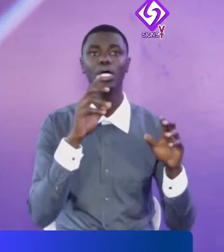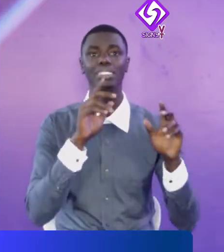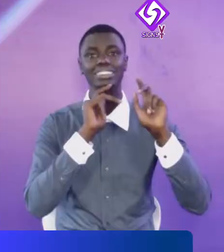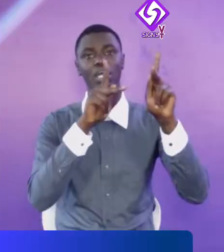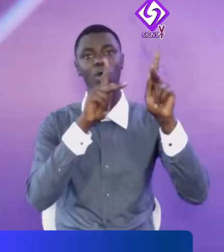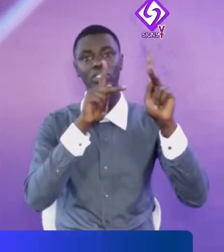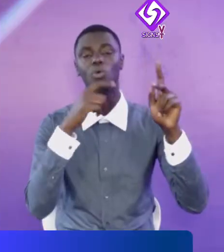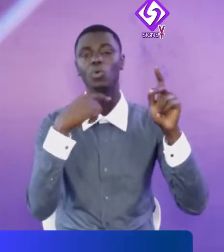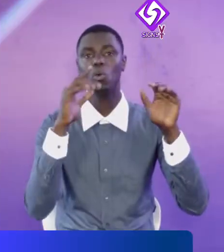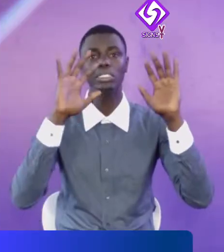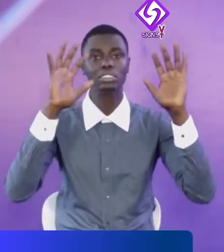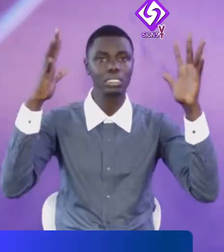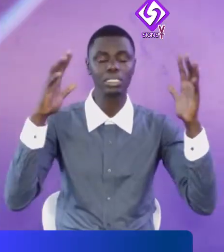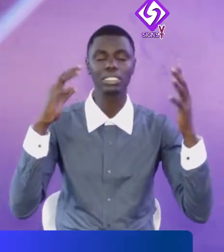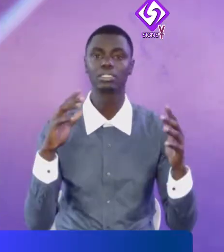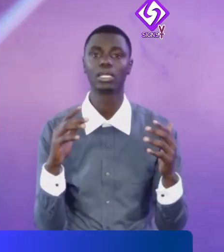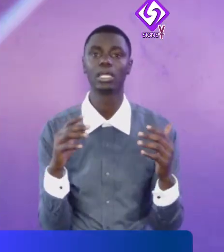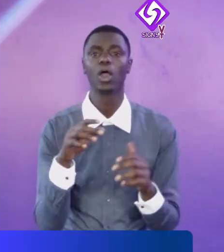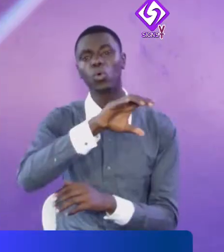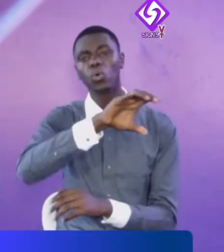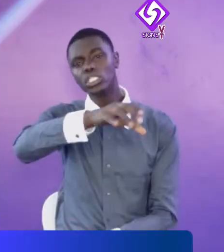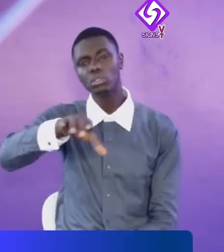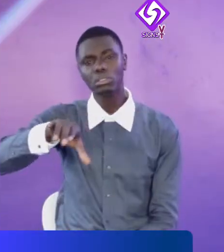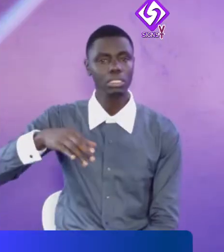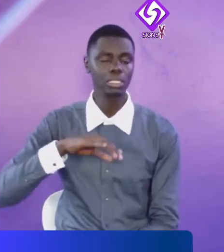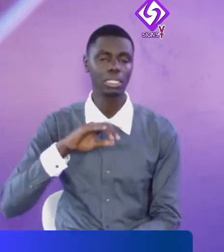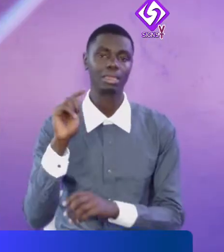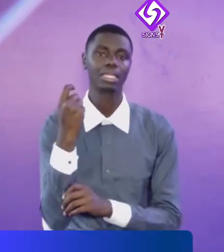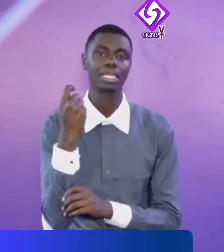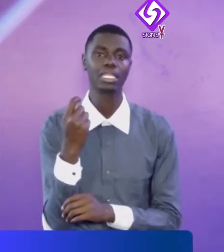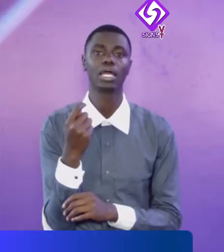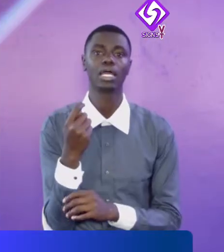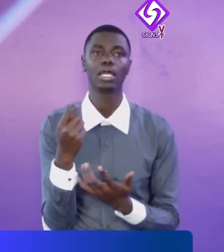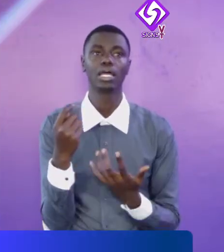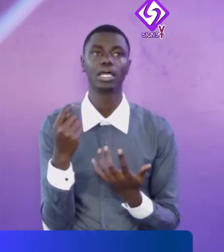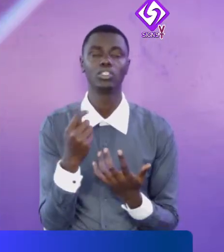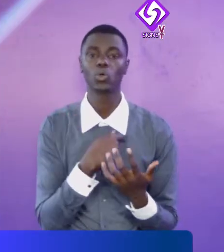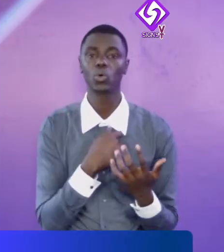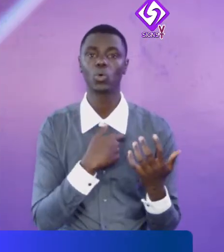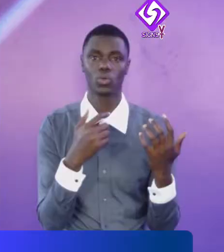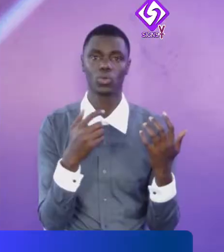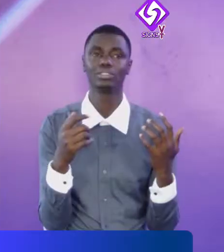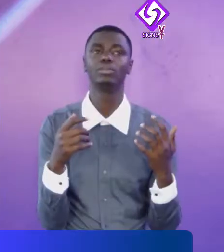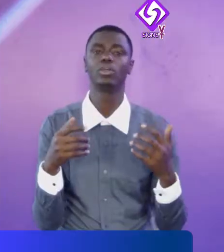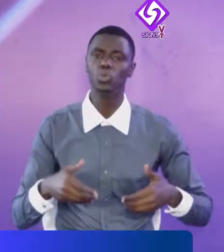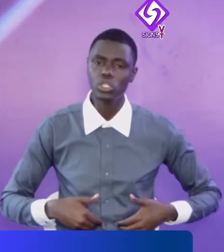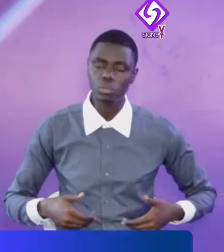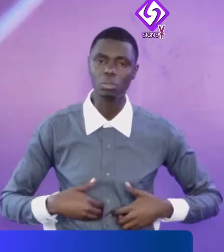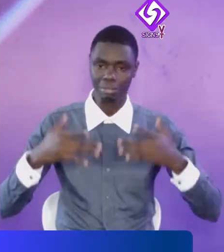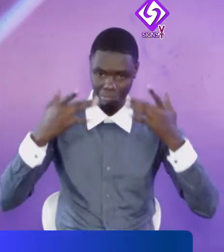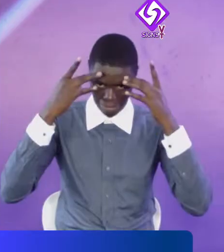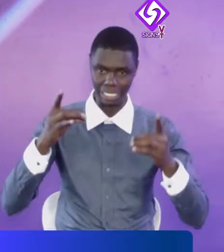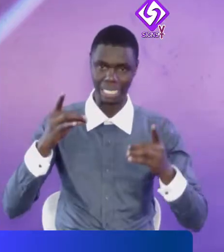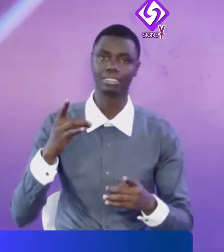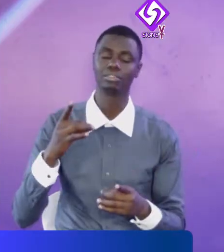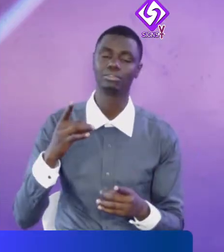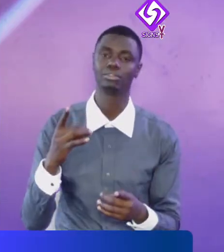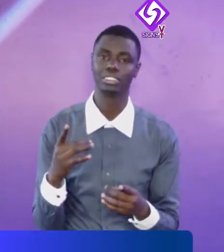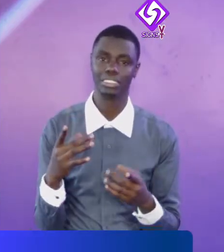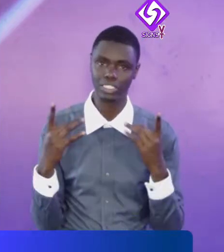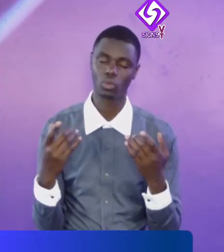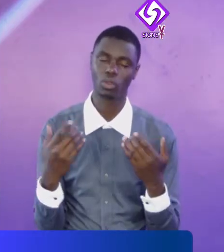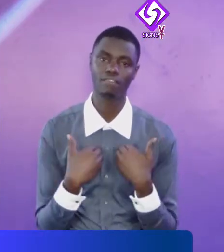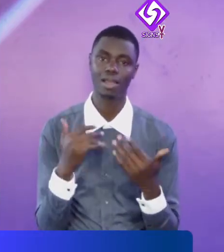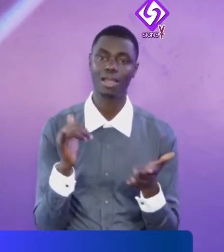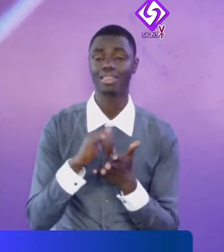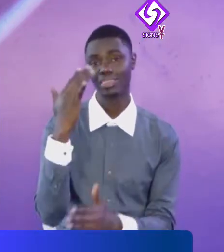are celebrating? It's young people. Every constituency in Kenya, the wave is determined by the young people. That's why the and